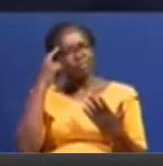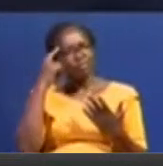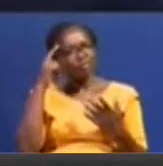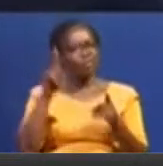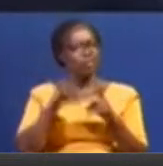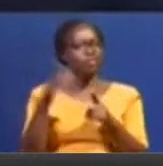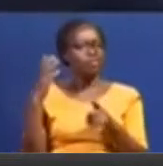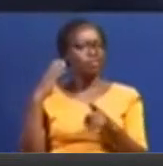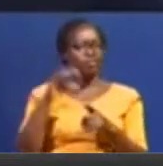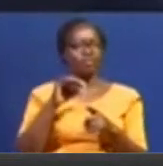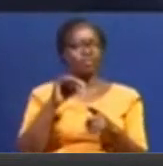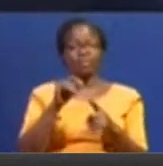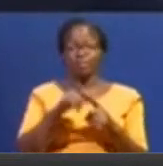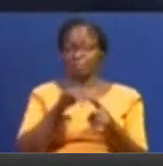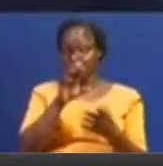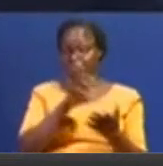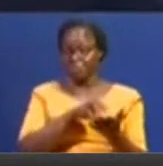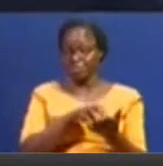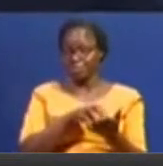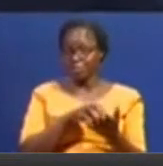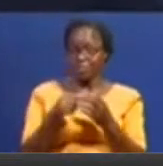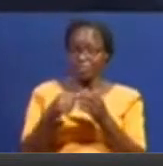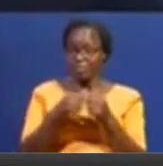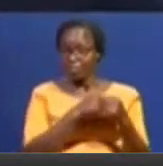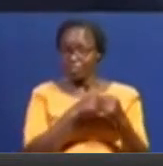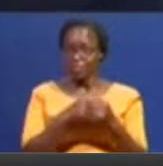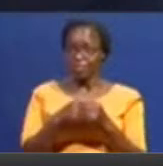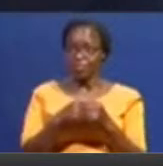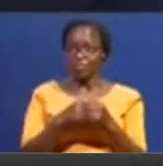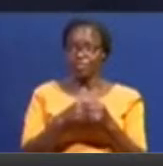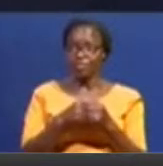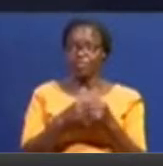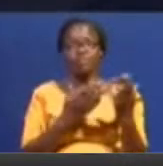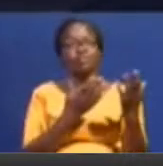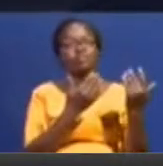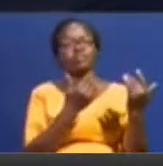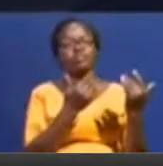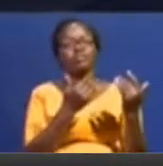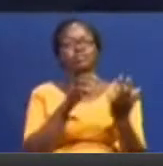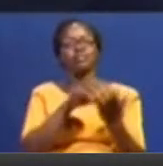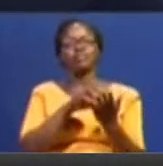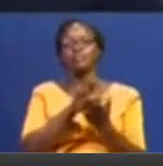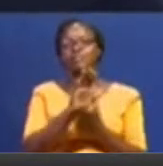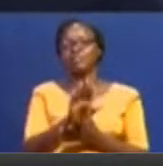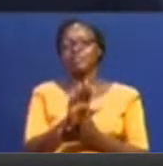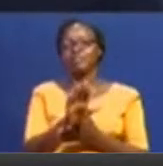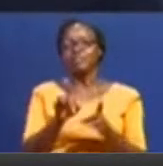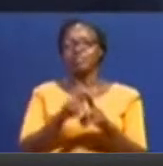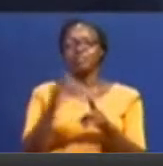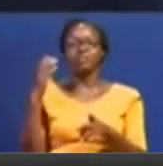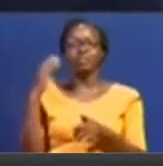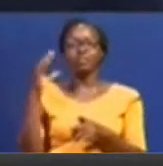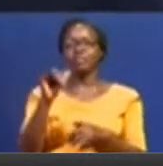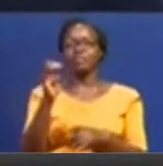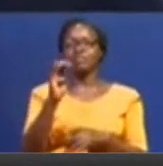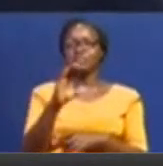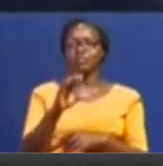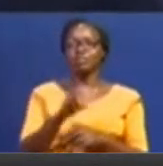chair from where you sit? What are the challenges that you can foresee in that position of the chair of IPC?